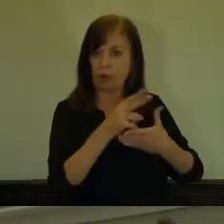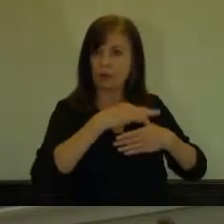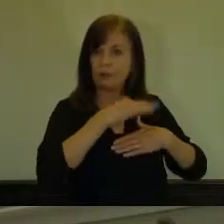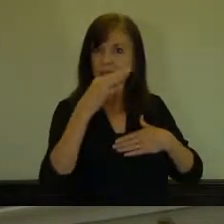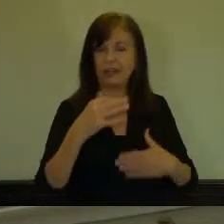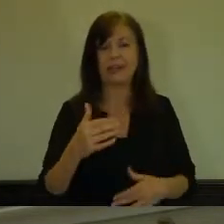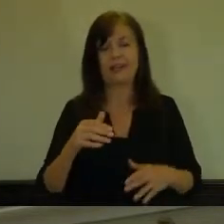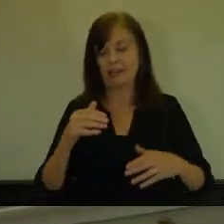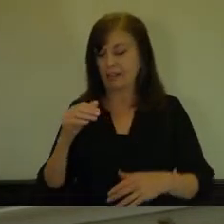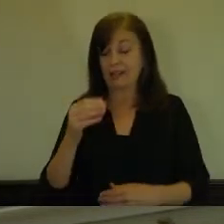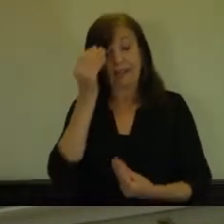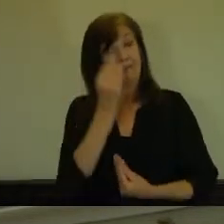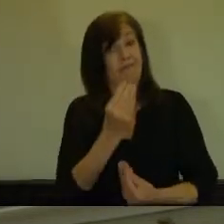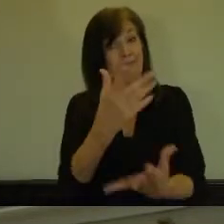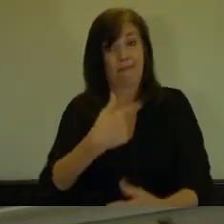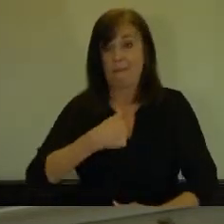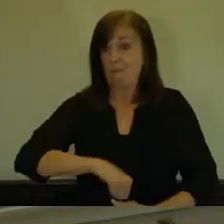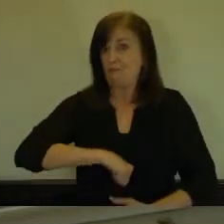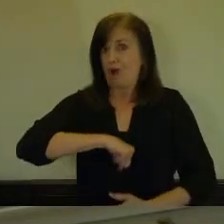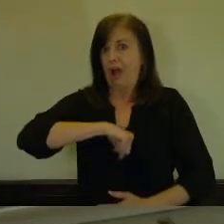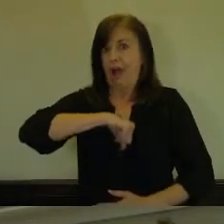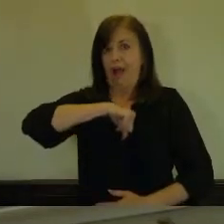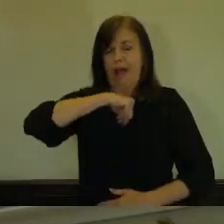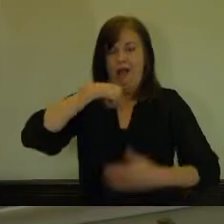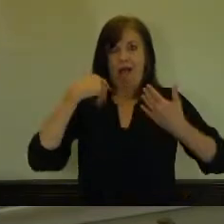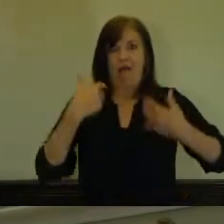how the Spirit has been unleashed